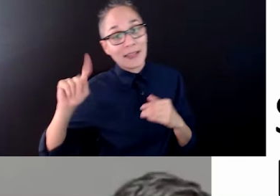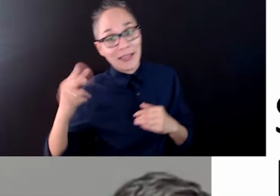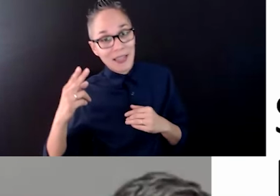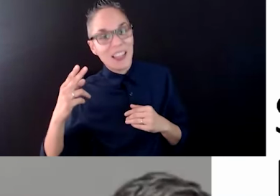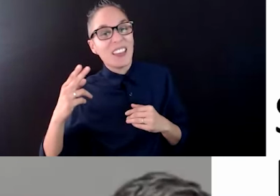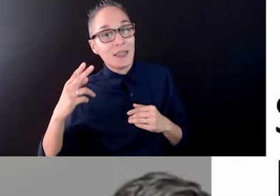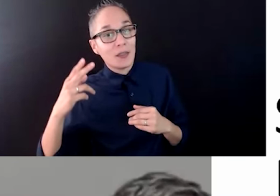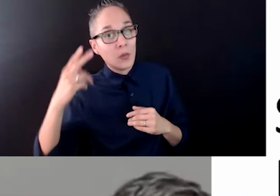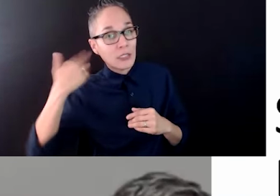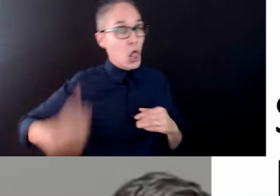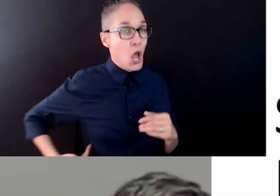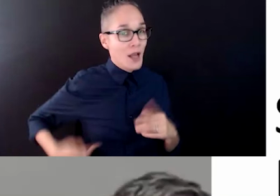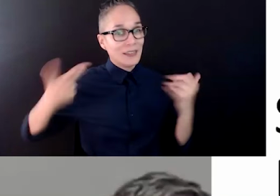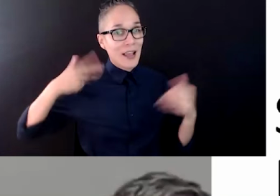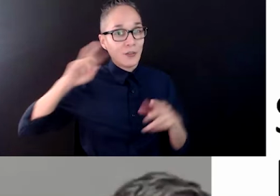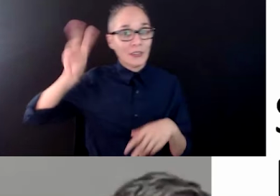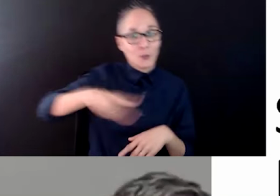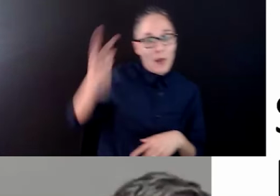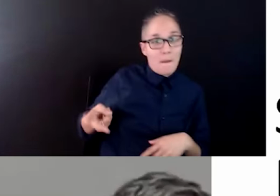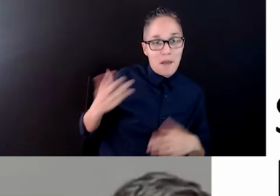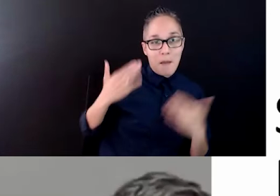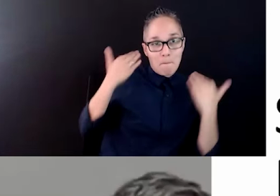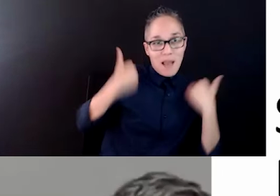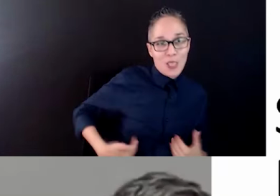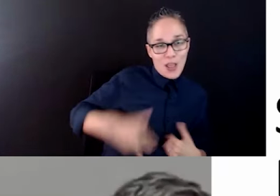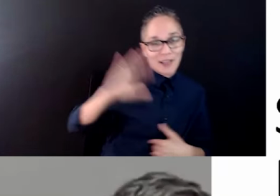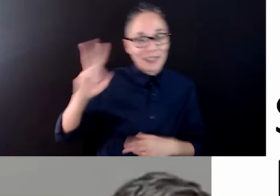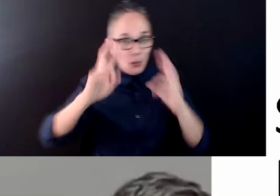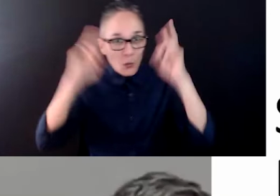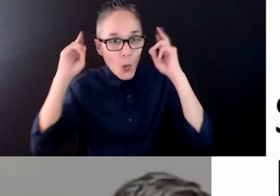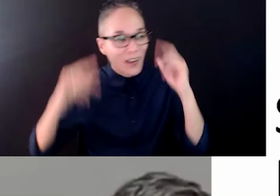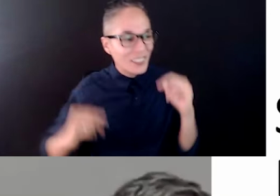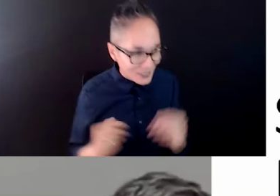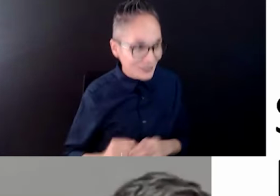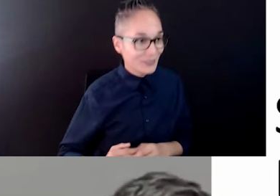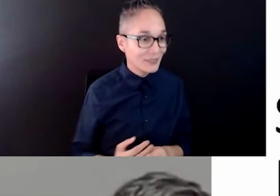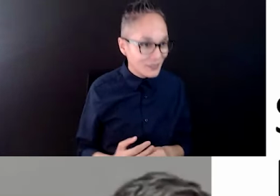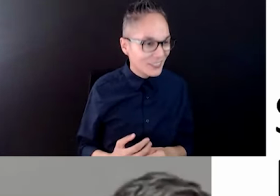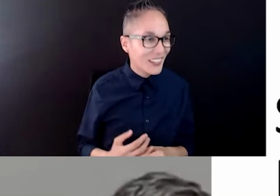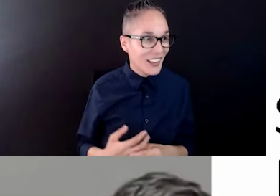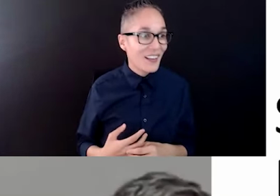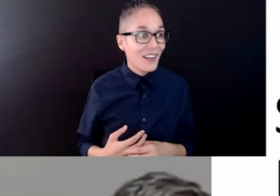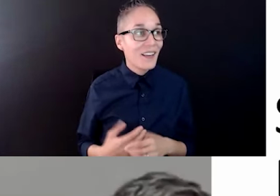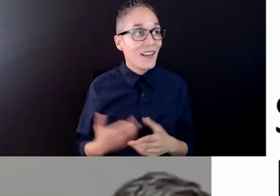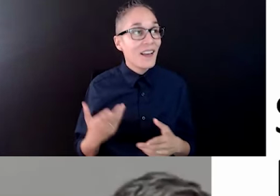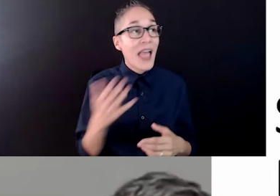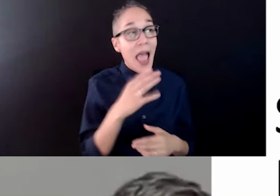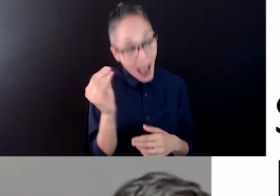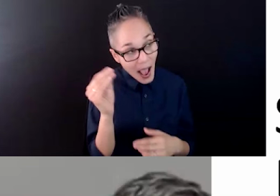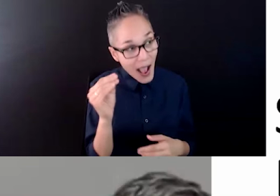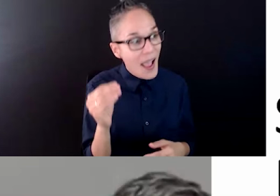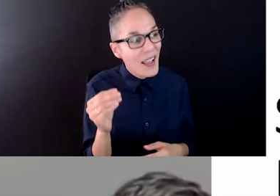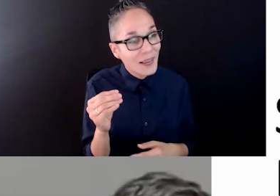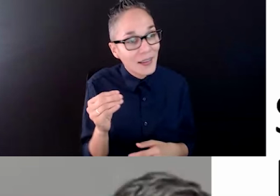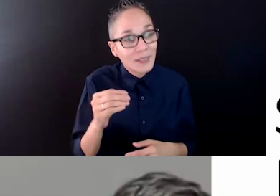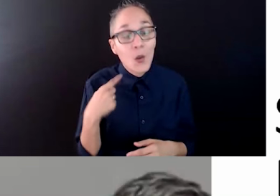kind of transitioned ourselves as well. The equalizer bars. But also with that contract, we were able to